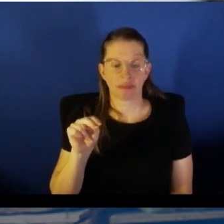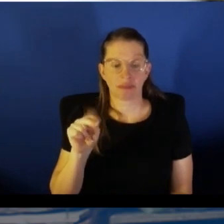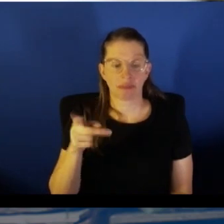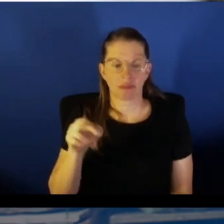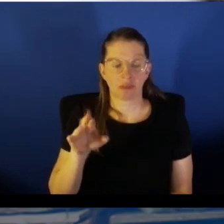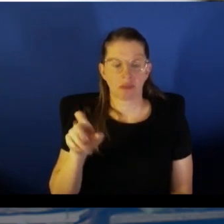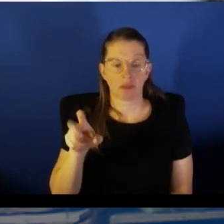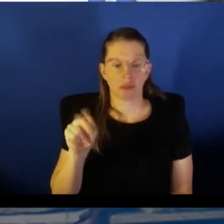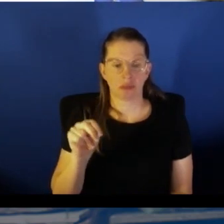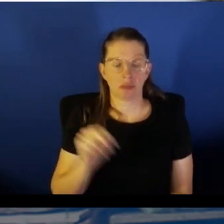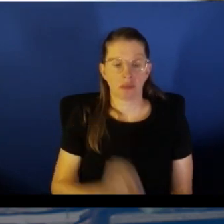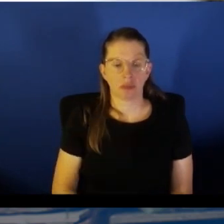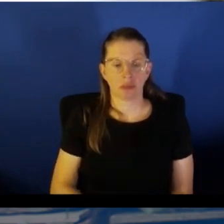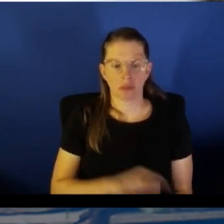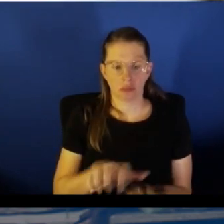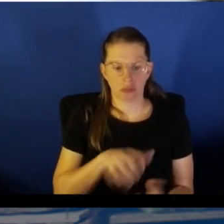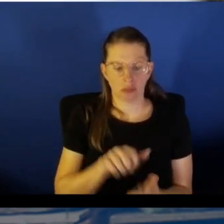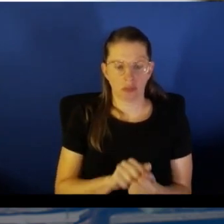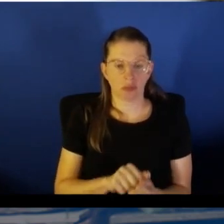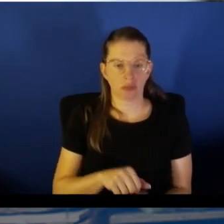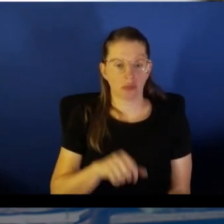in with a little bit of breadcrumbs,